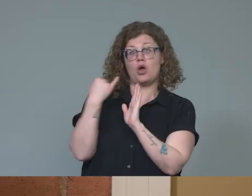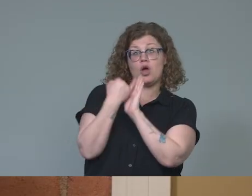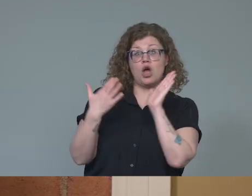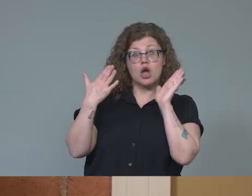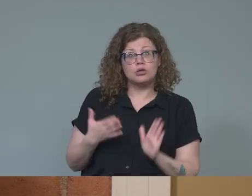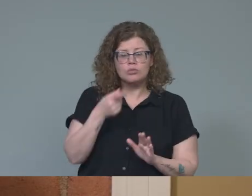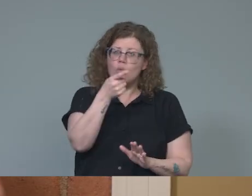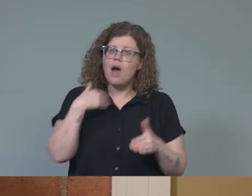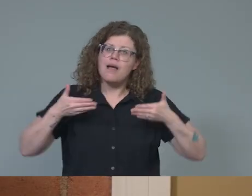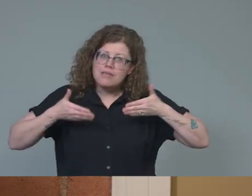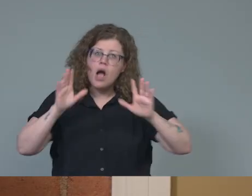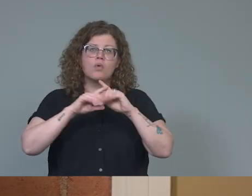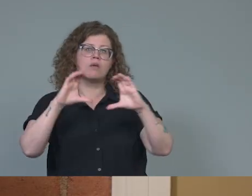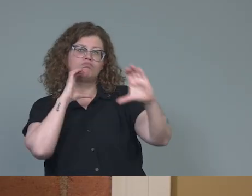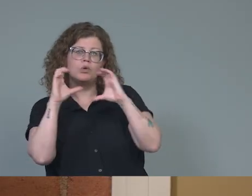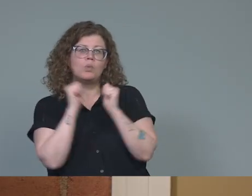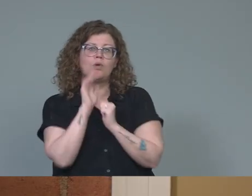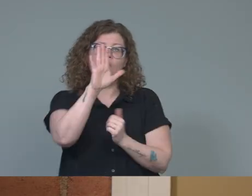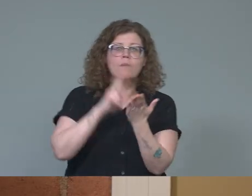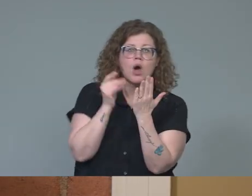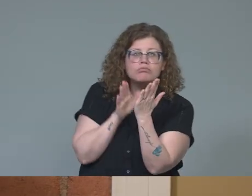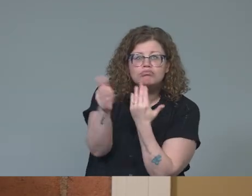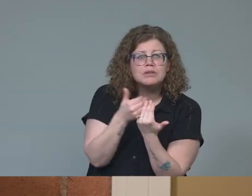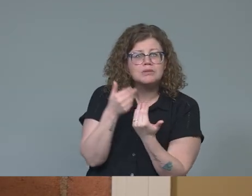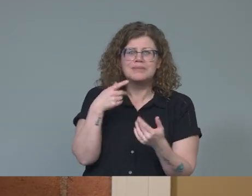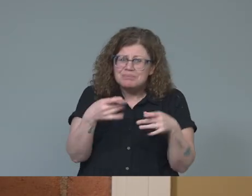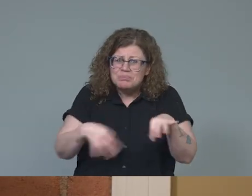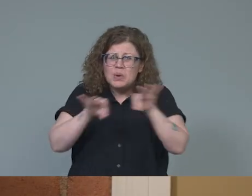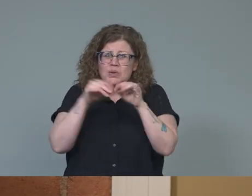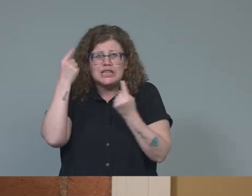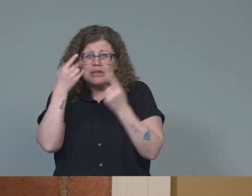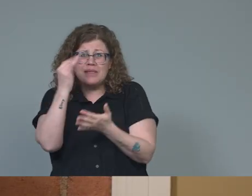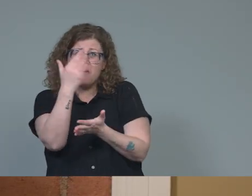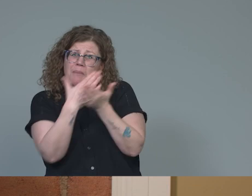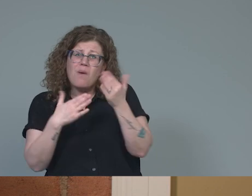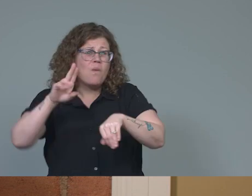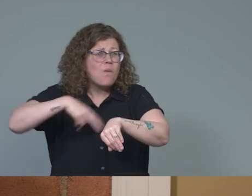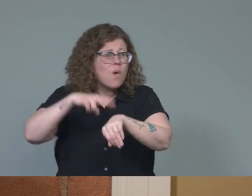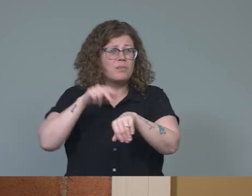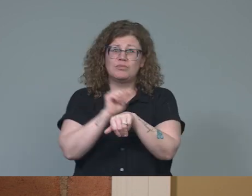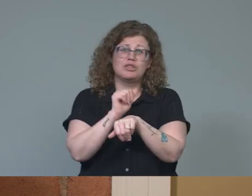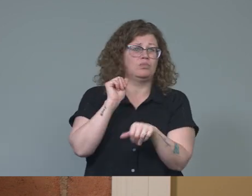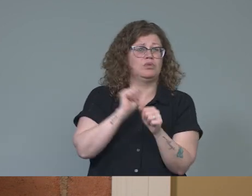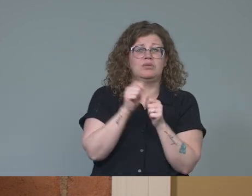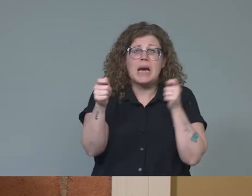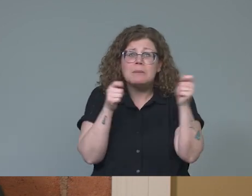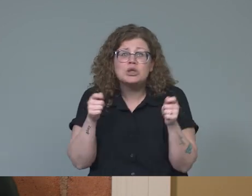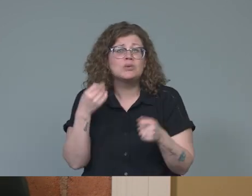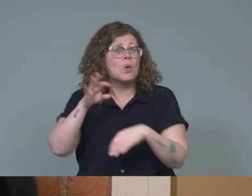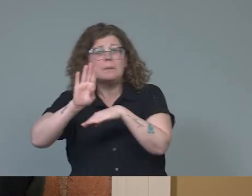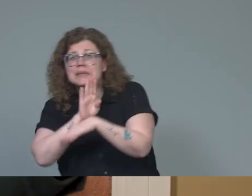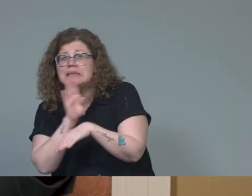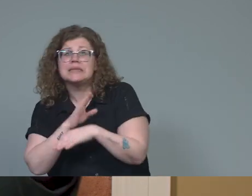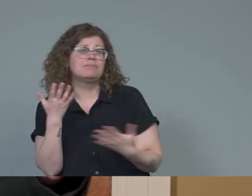your project. That's considered a normal part of administration or business or advertising for the work you do. So you want to share your